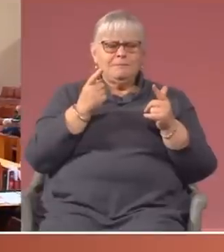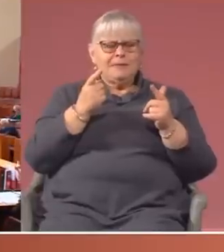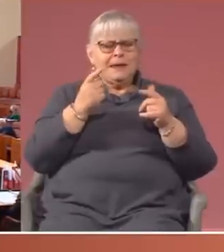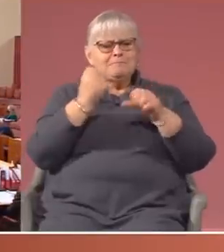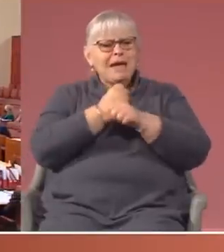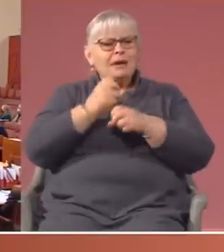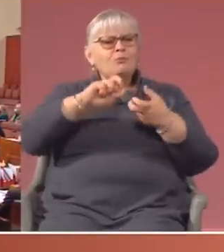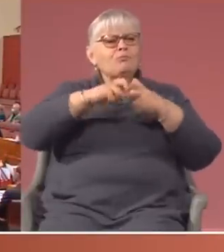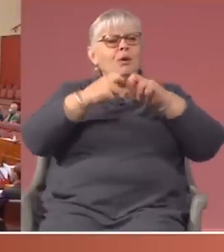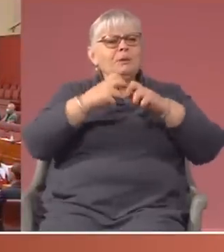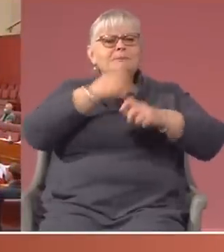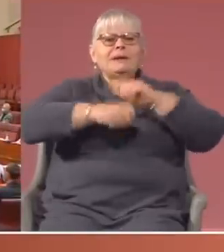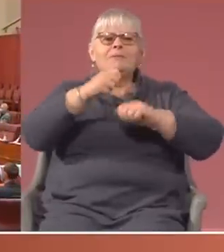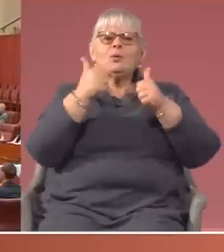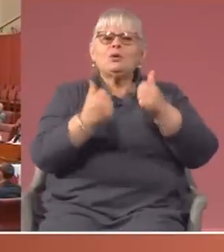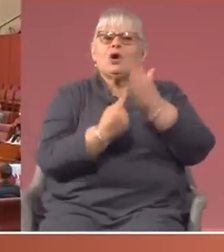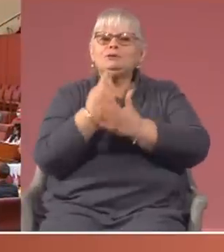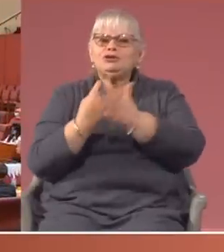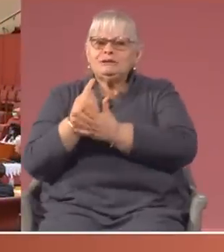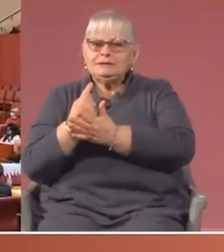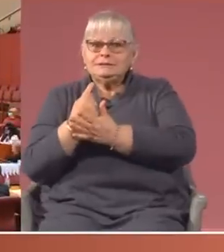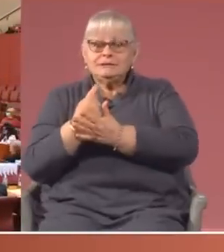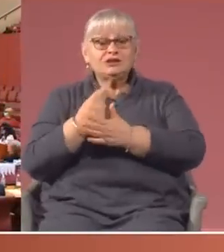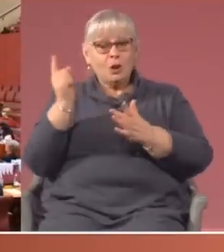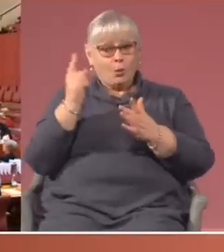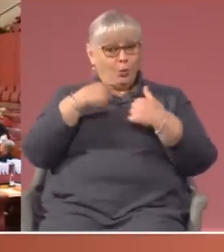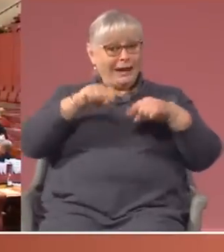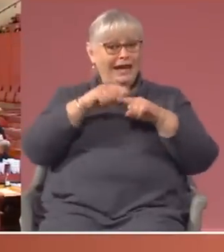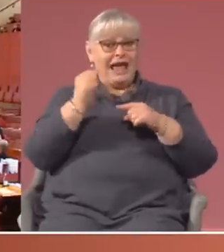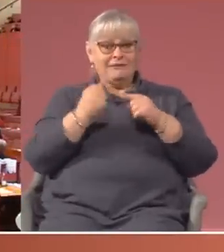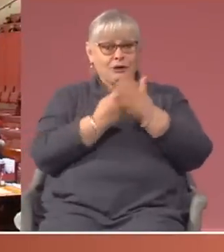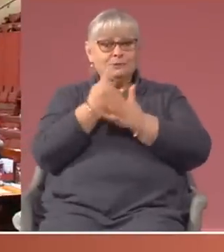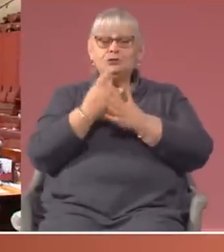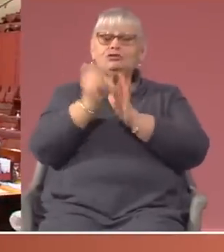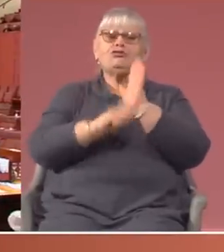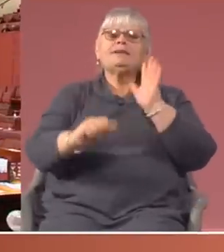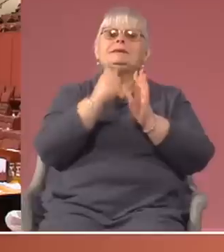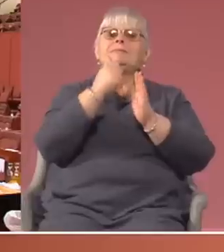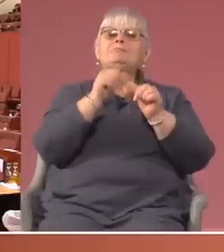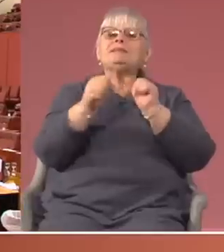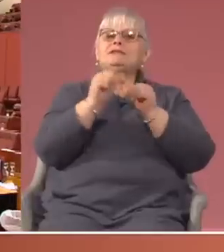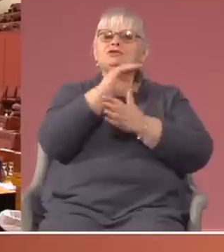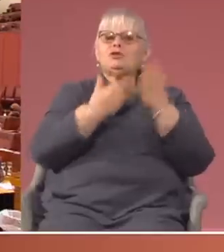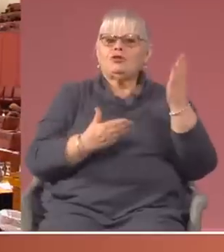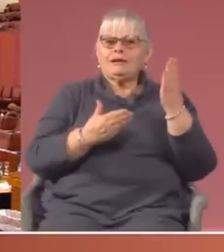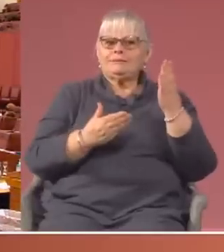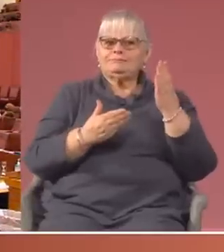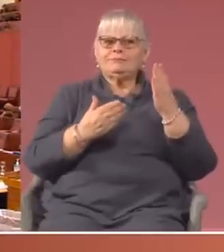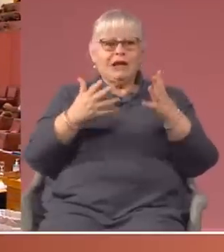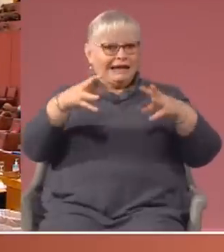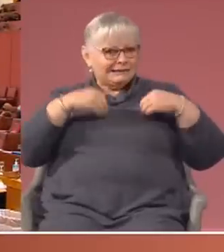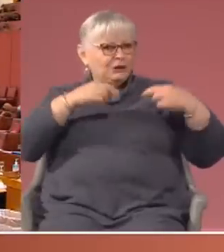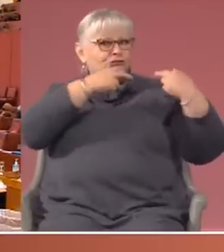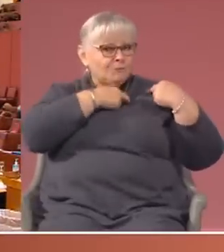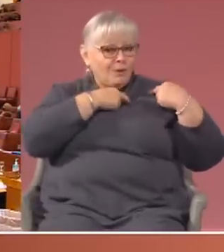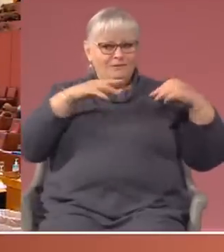opportunities. And we have an opportunity to begin to write a new story, a better story, a story that is built on accepting responsibility